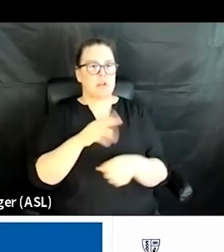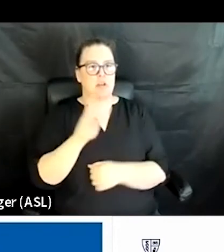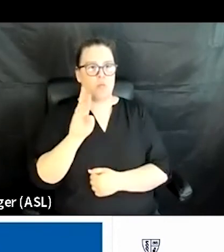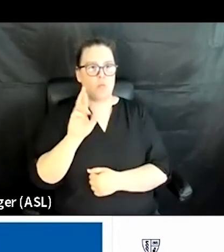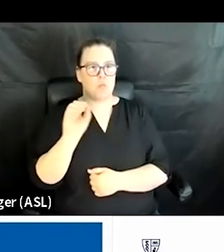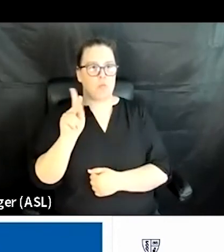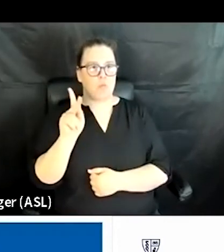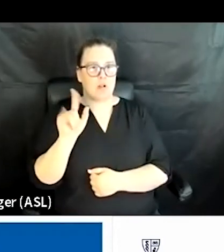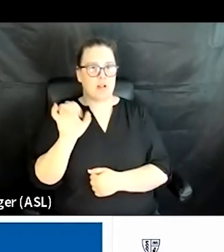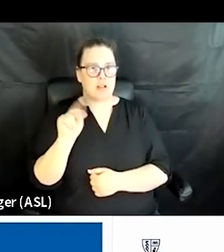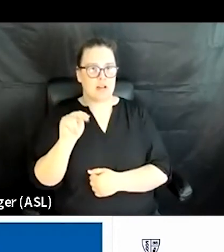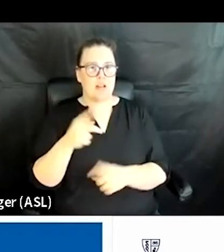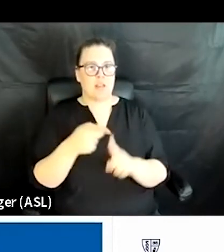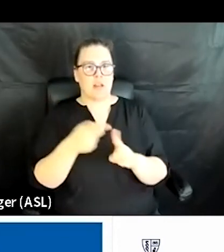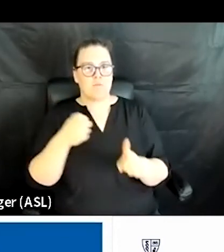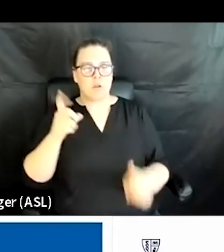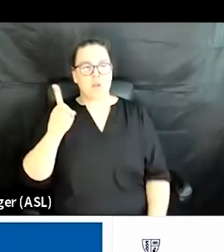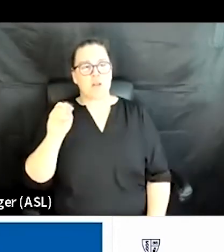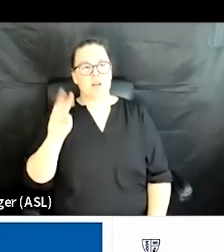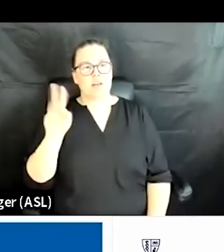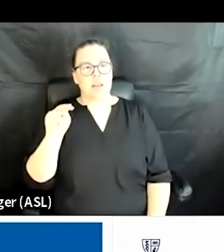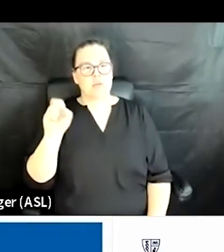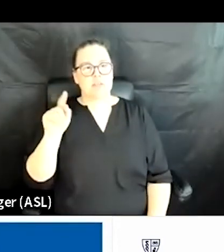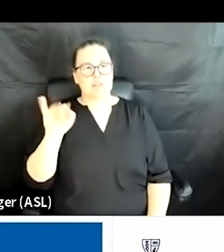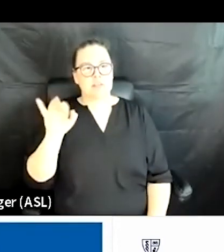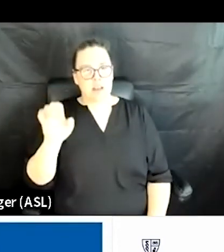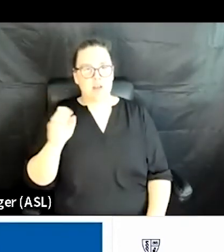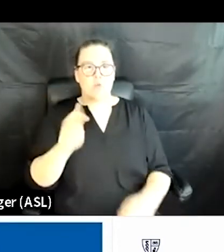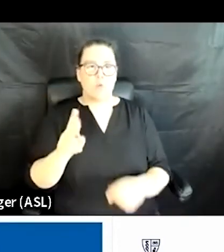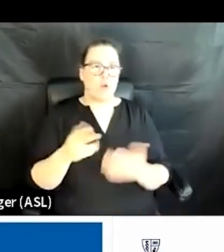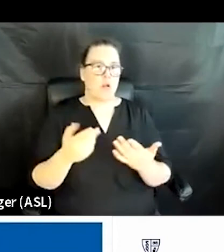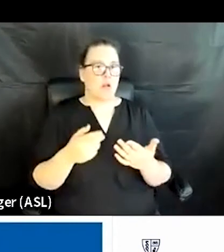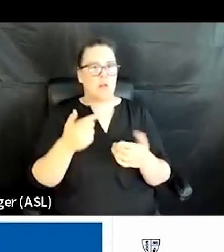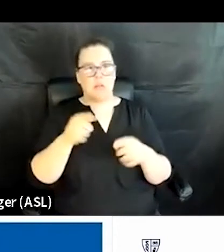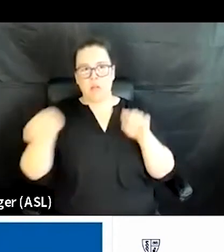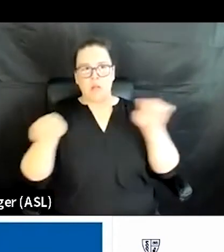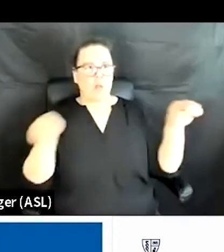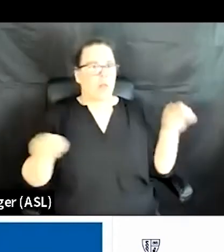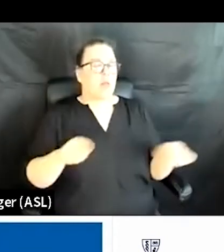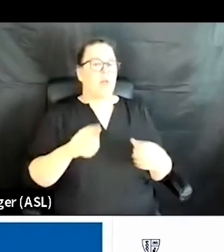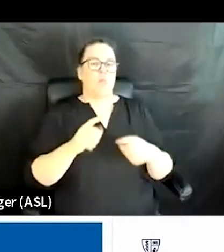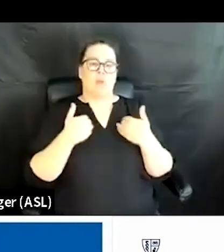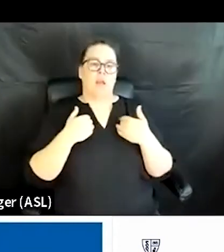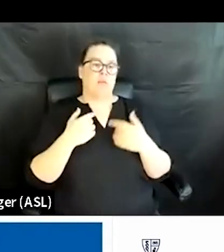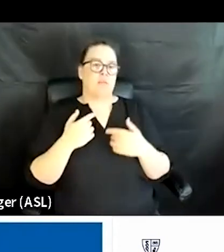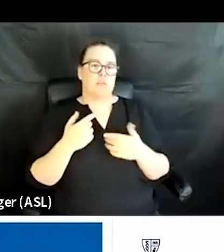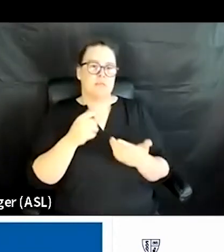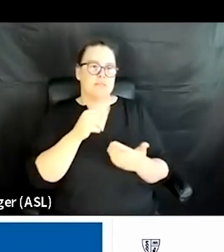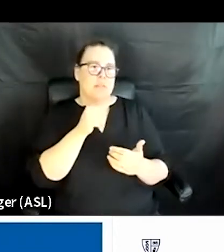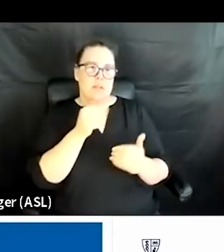through SUNY downstate or Kings County, our counterpart across the street. So there is inequities of care in our community,